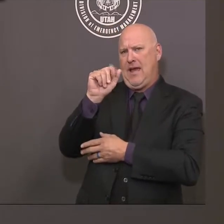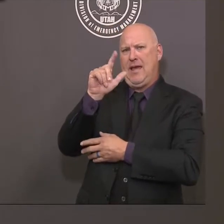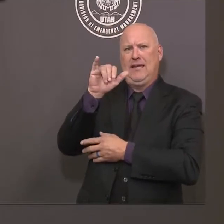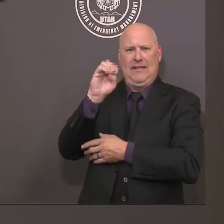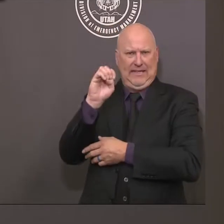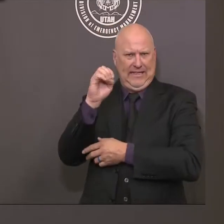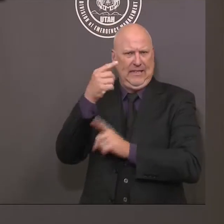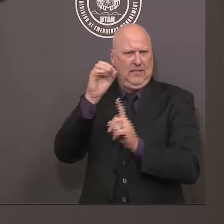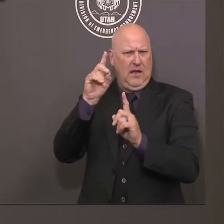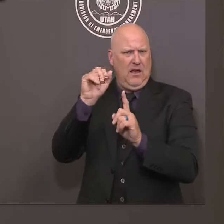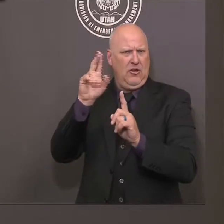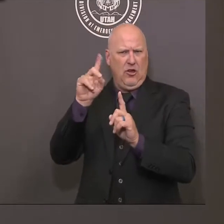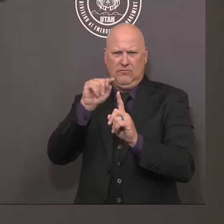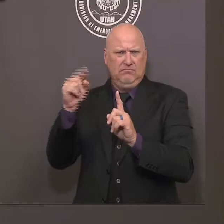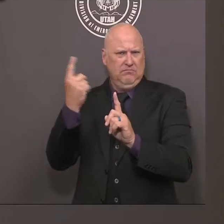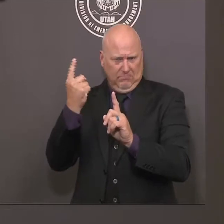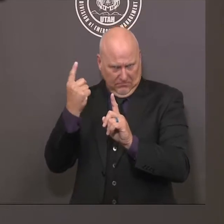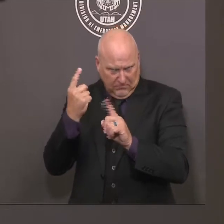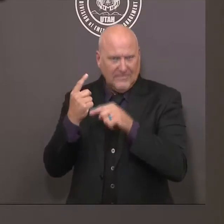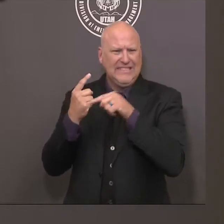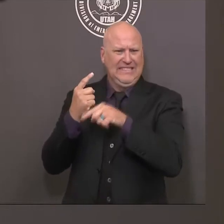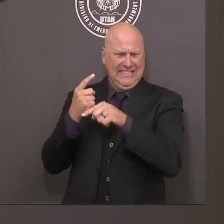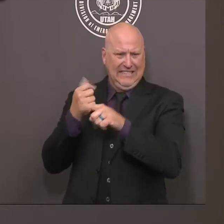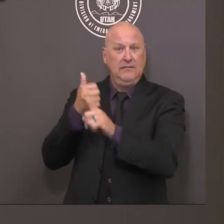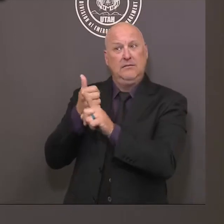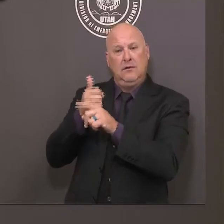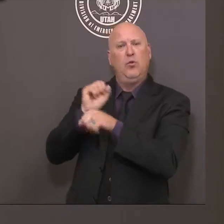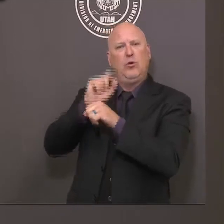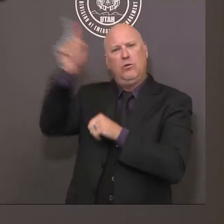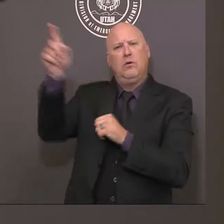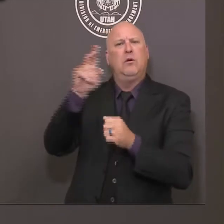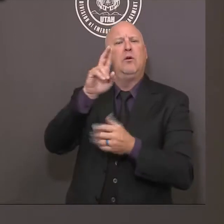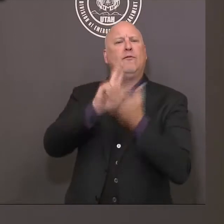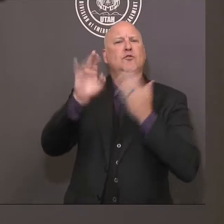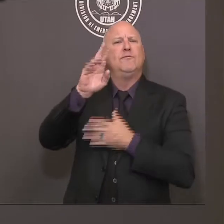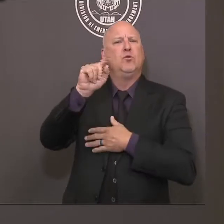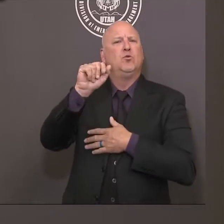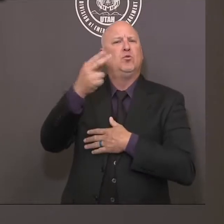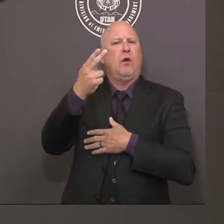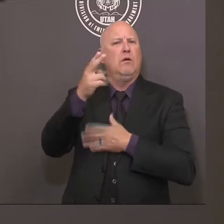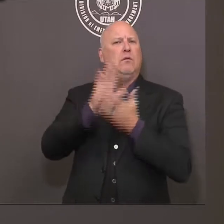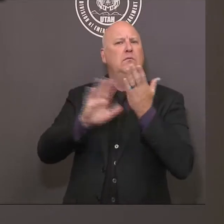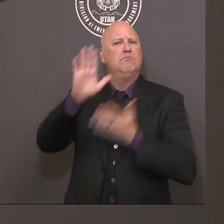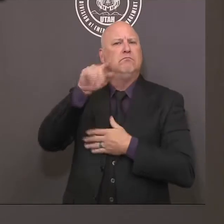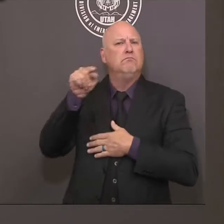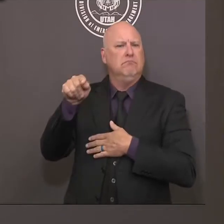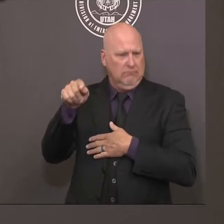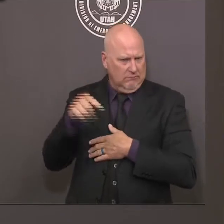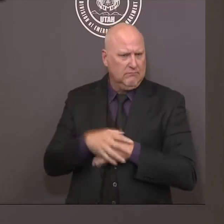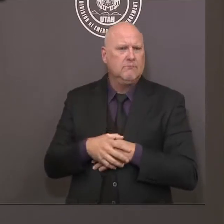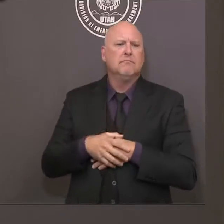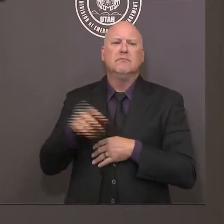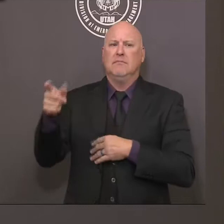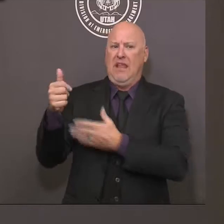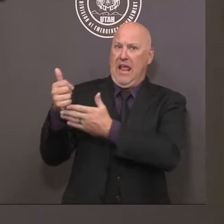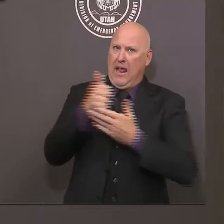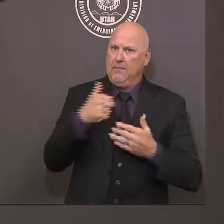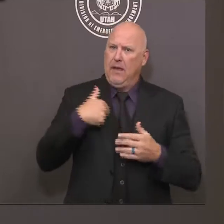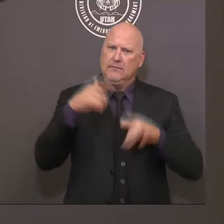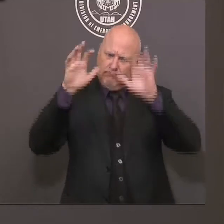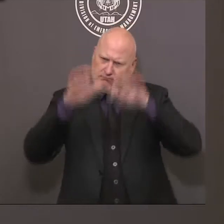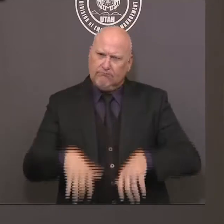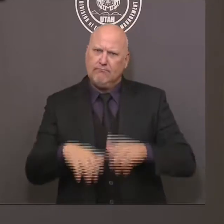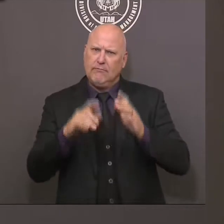been really the orchestrator of all these efforts for these 4 volumes to get it done and help us have a plan of how to navigate troubled